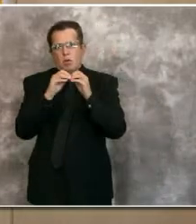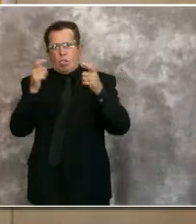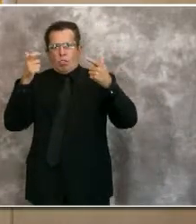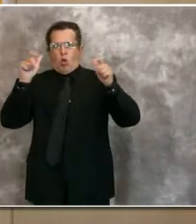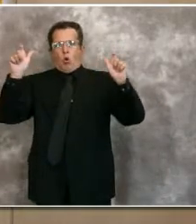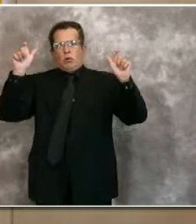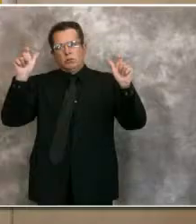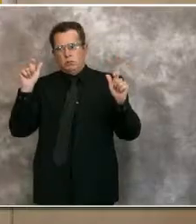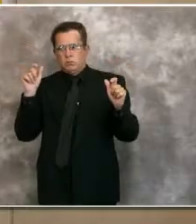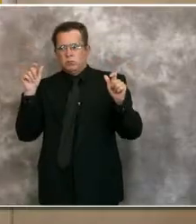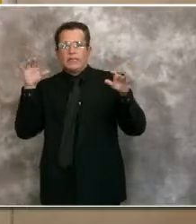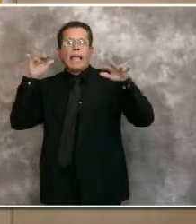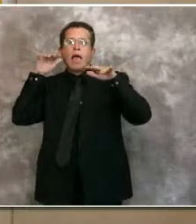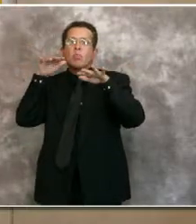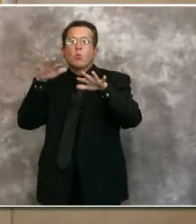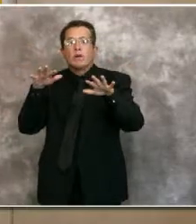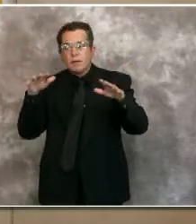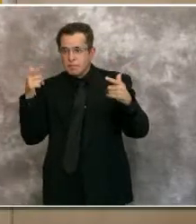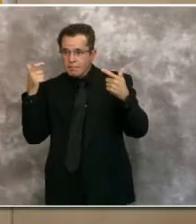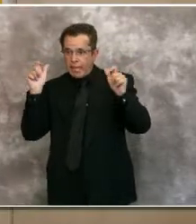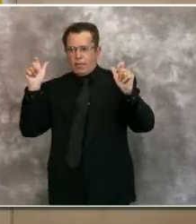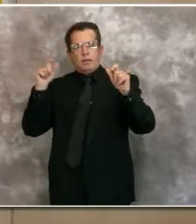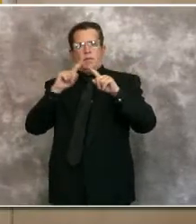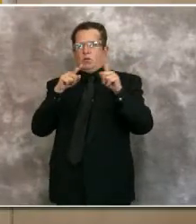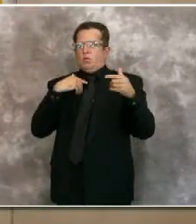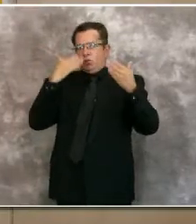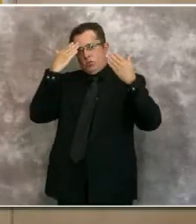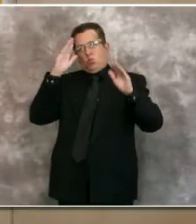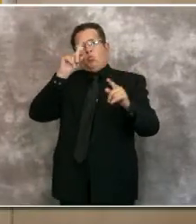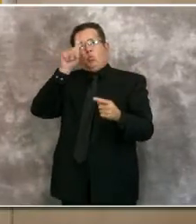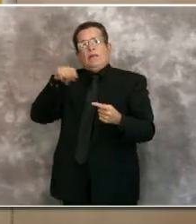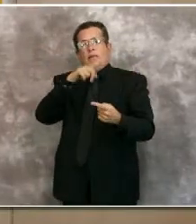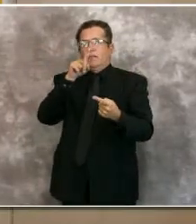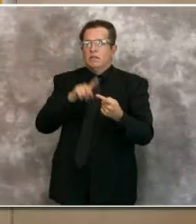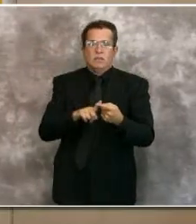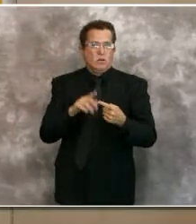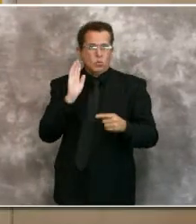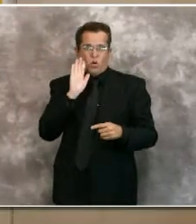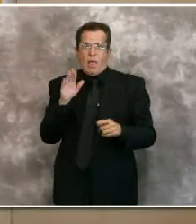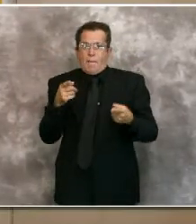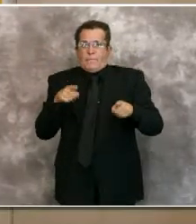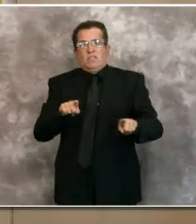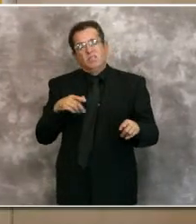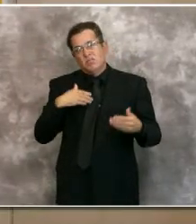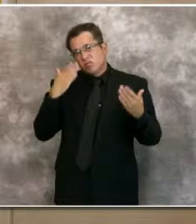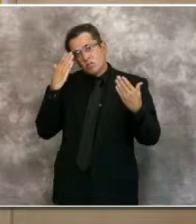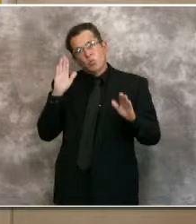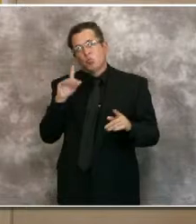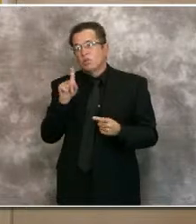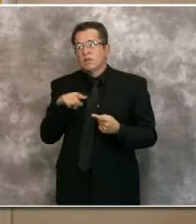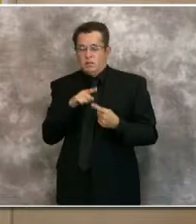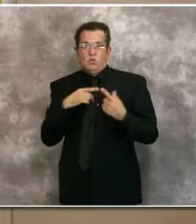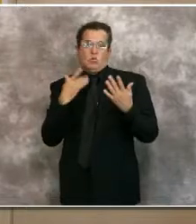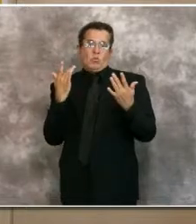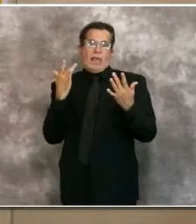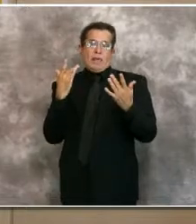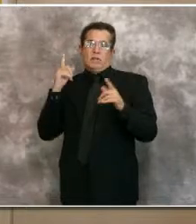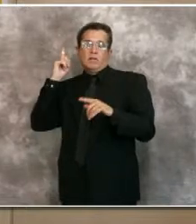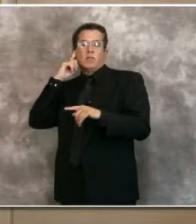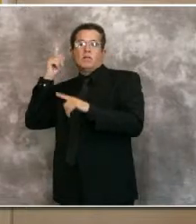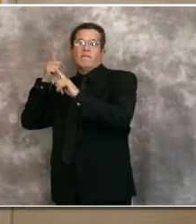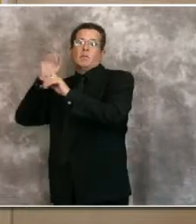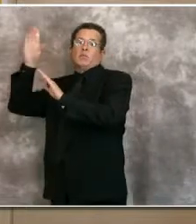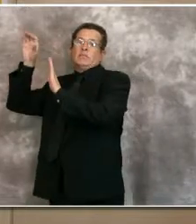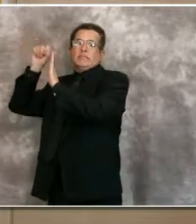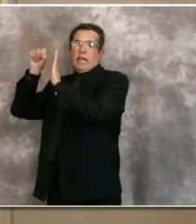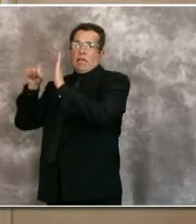gatherings. So, but we have no idea when those guidance will come out. So we are waiting, and